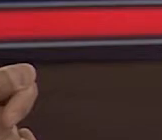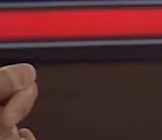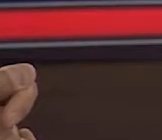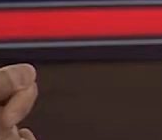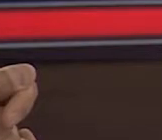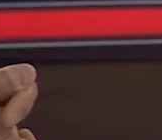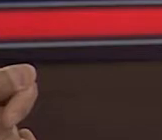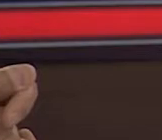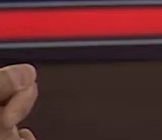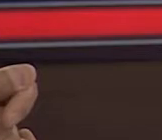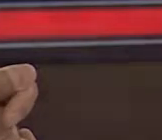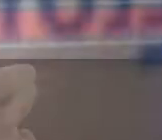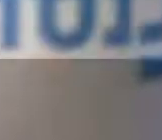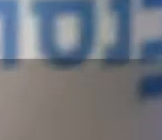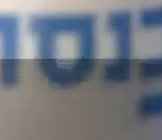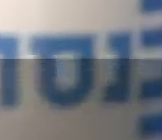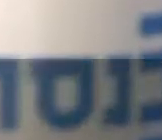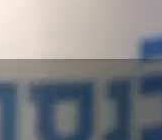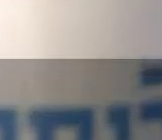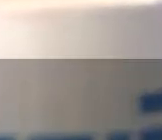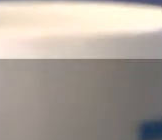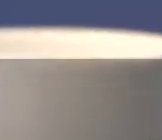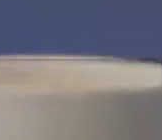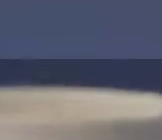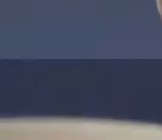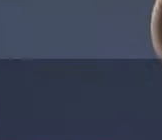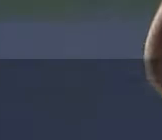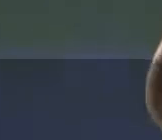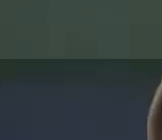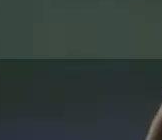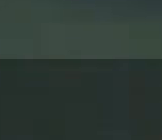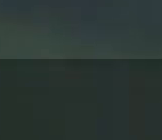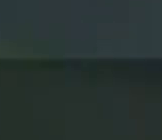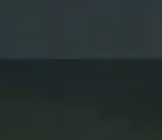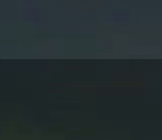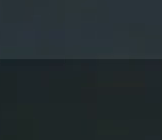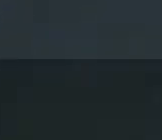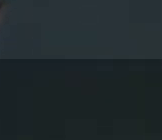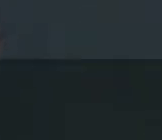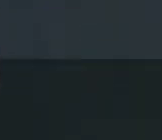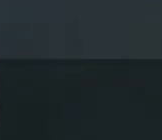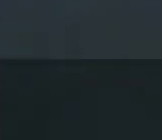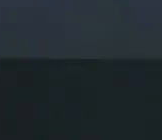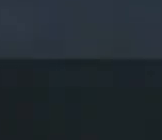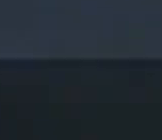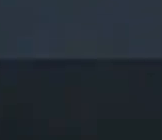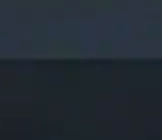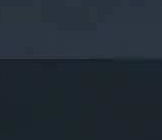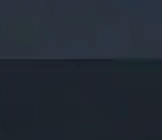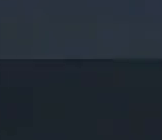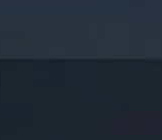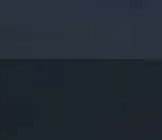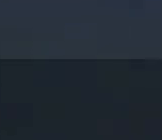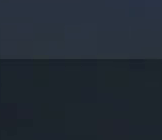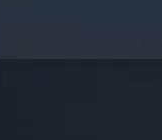You know I need too much attention for shit like that. You know you want for shit like that. I could